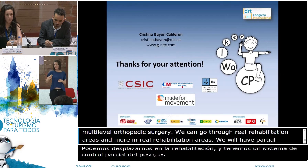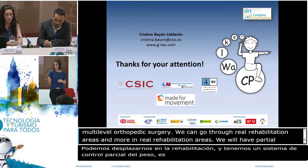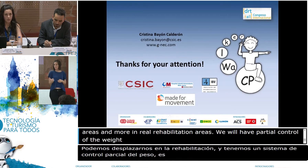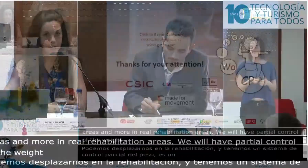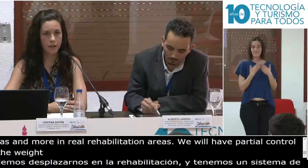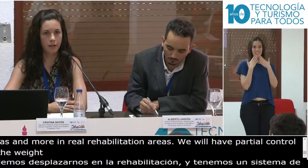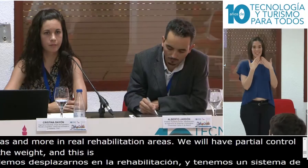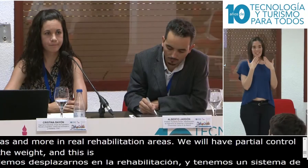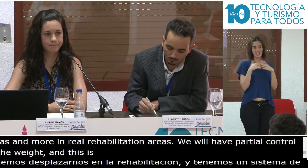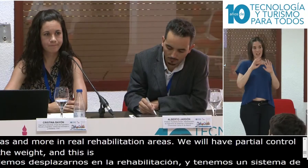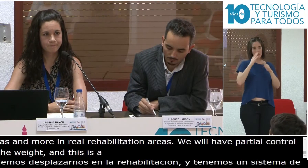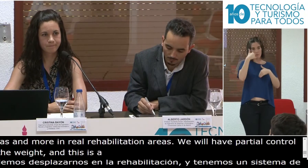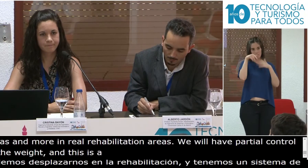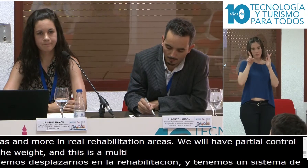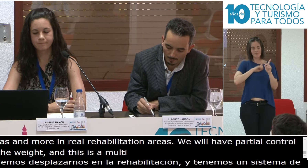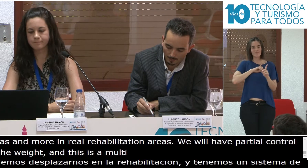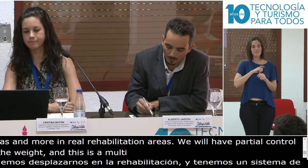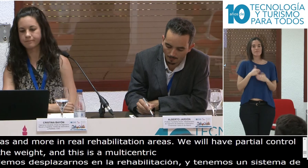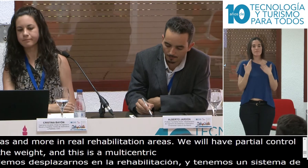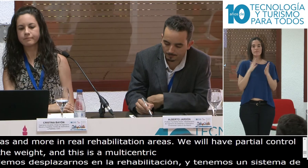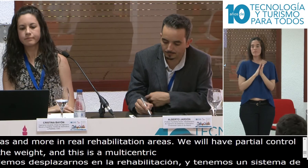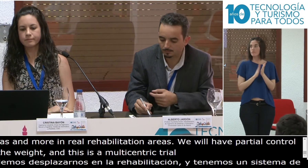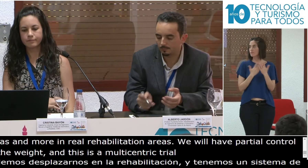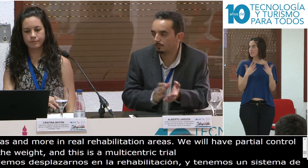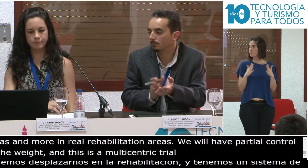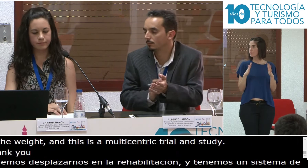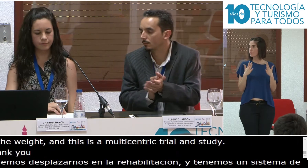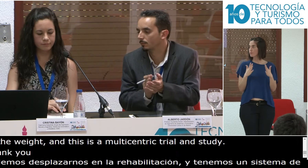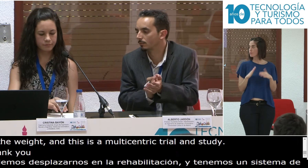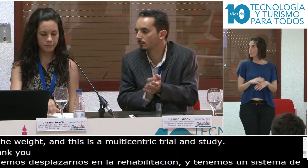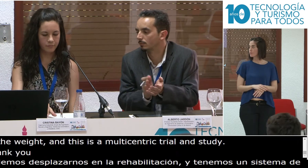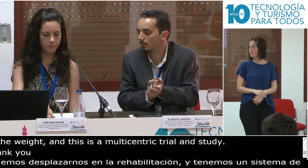and a study. Thank you very much to all of you for your kind attention.